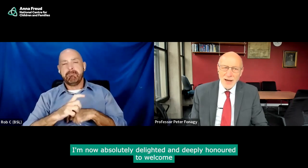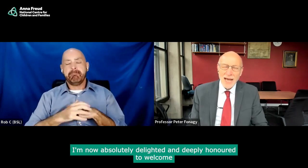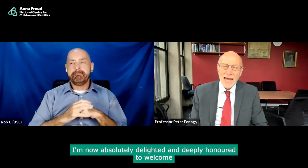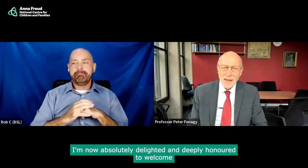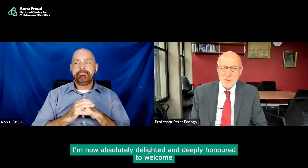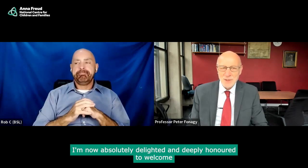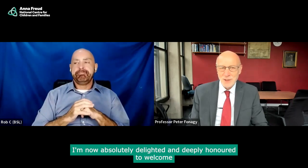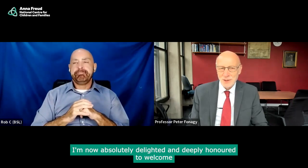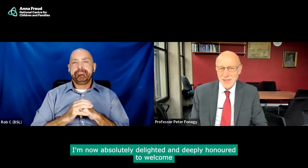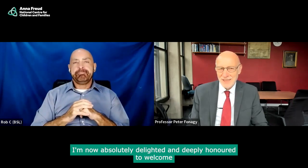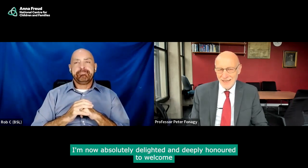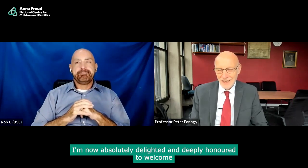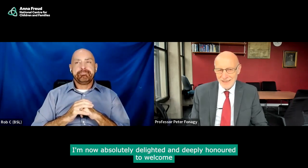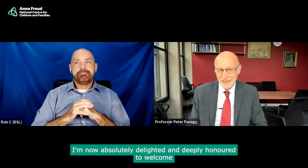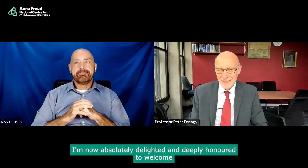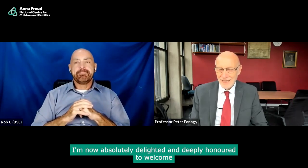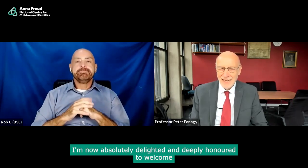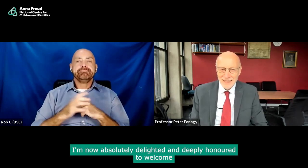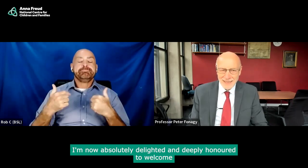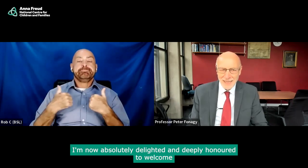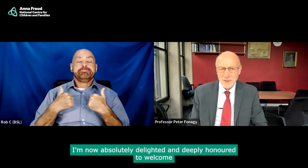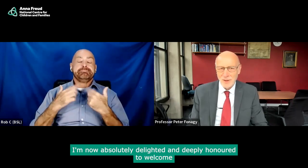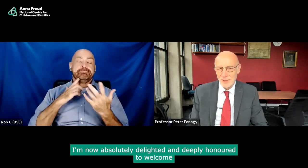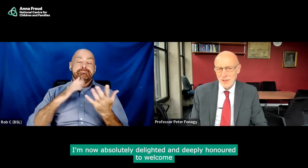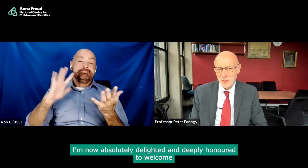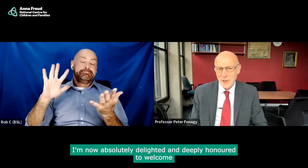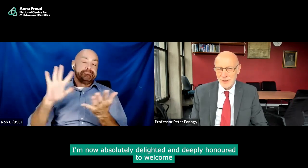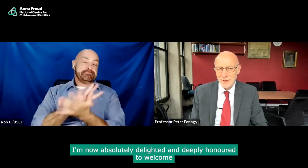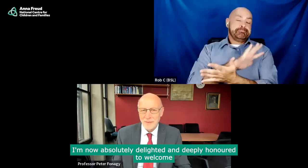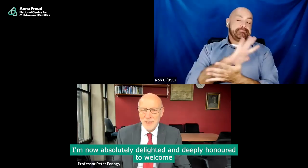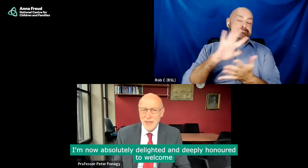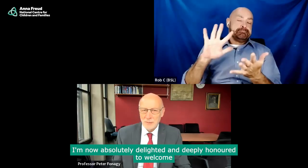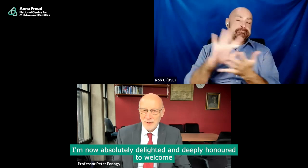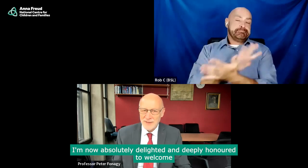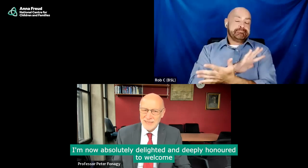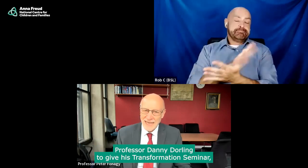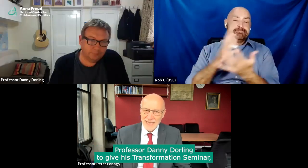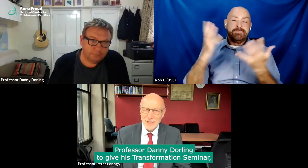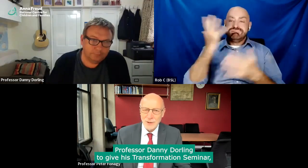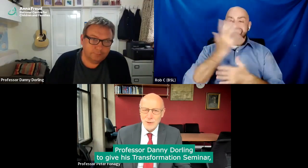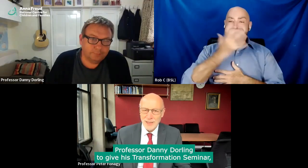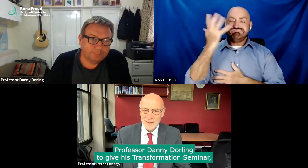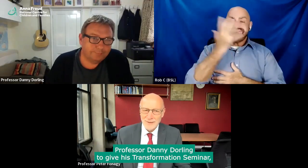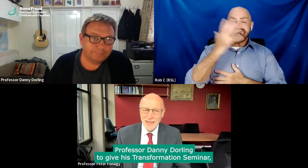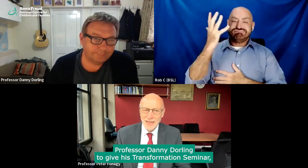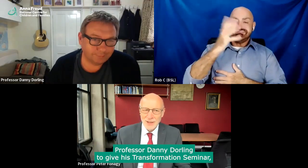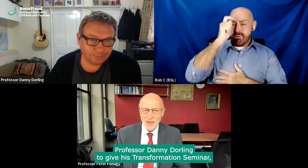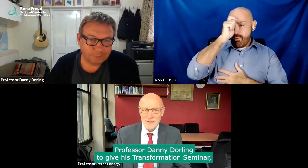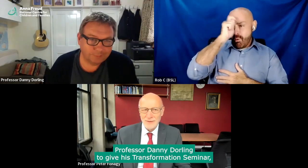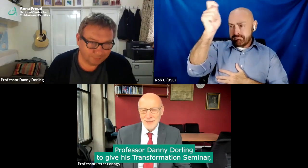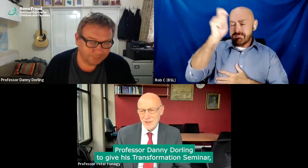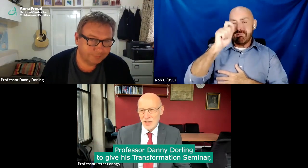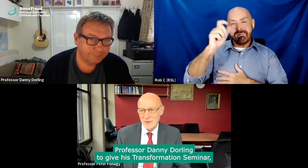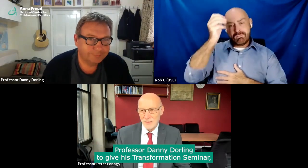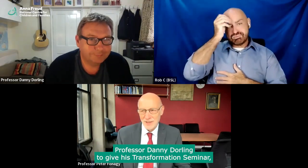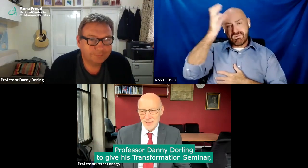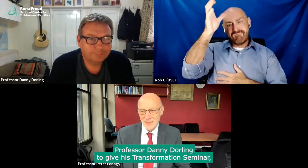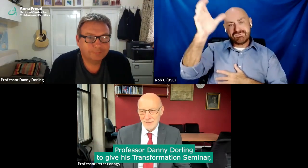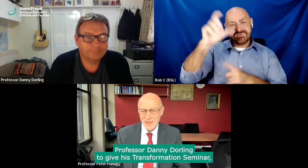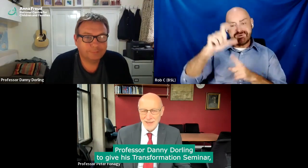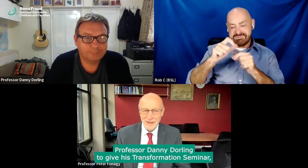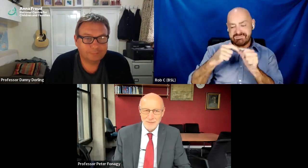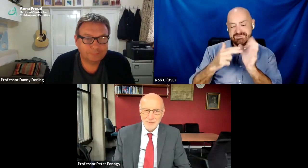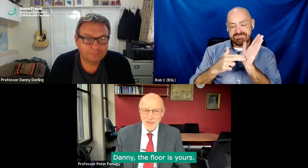I'm now absolutely delighted and deeply honored to welcome Professor Danny Dorling to give his